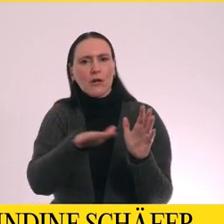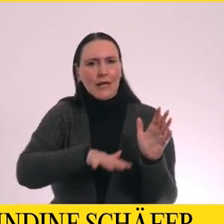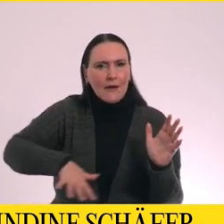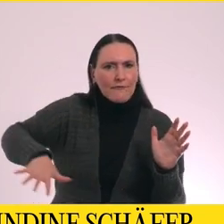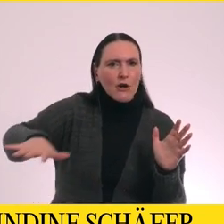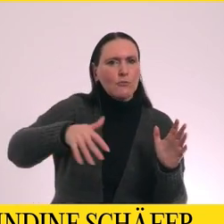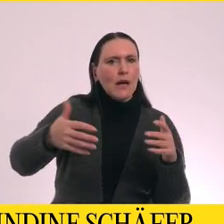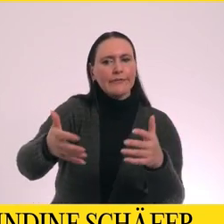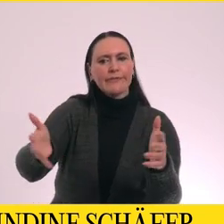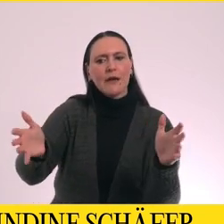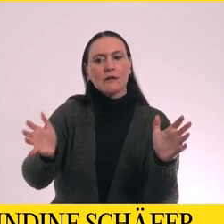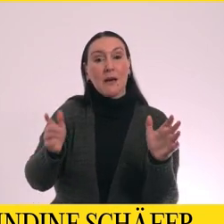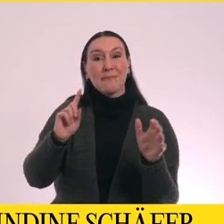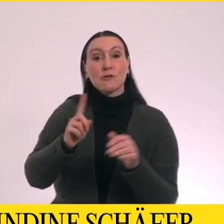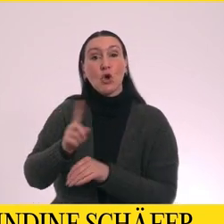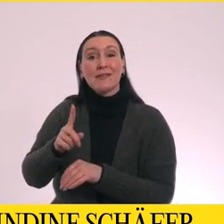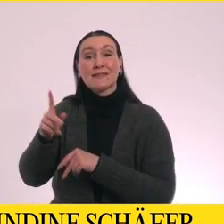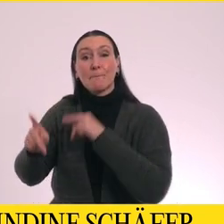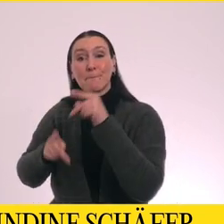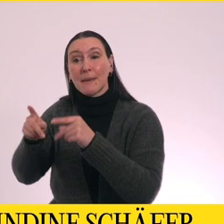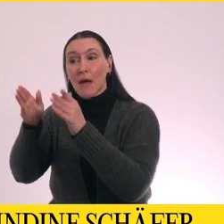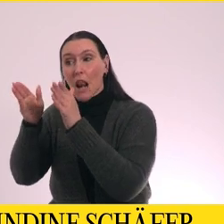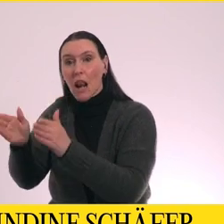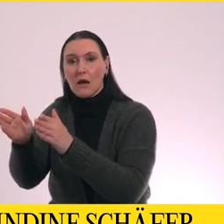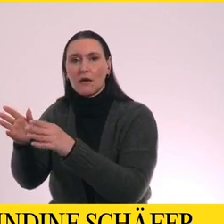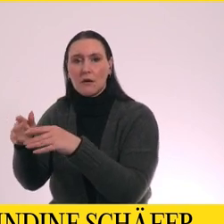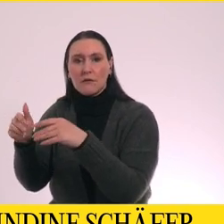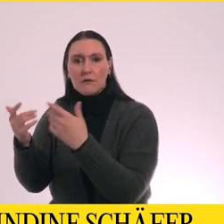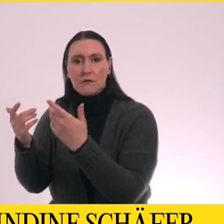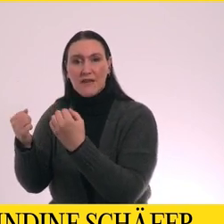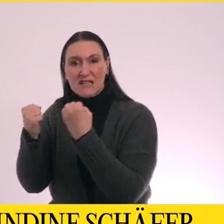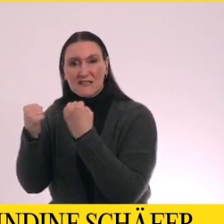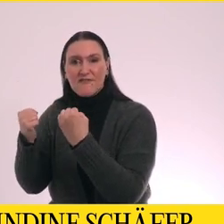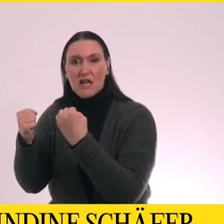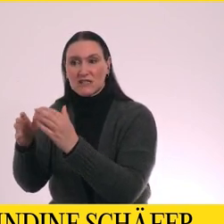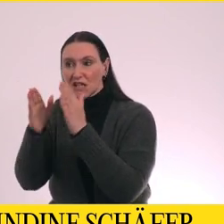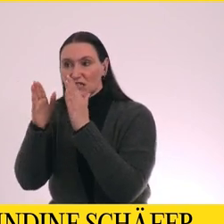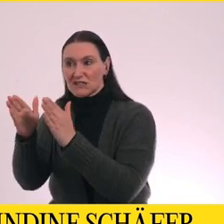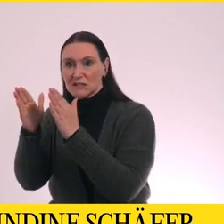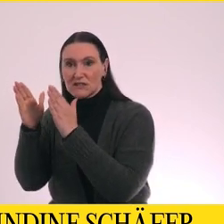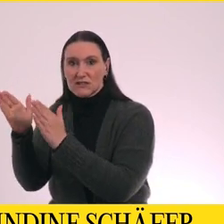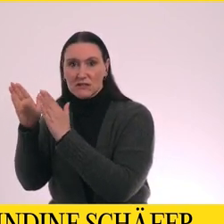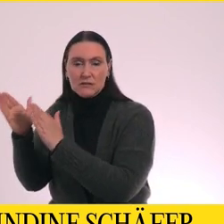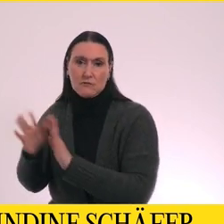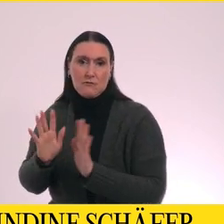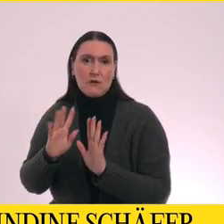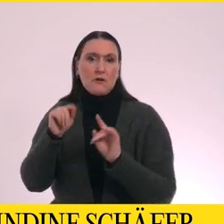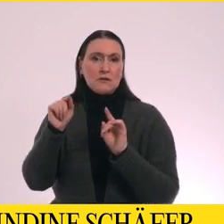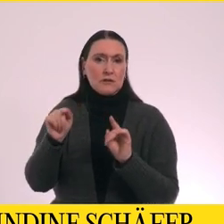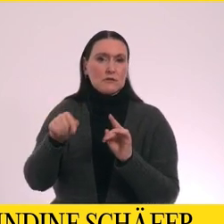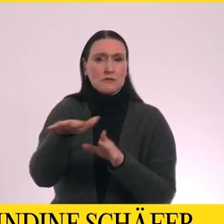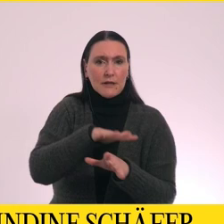not people. So the environment we create enables freedom, which then